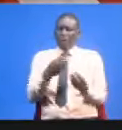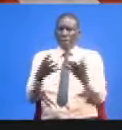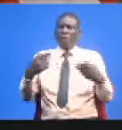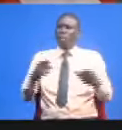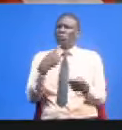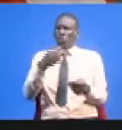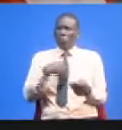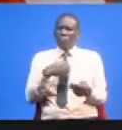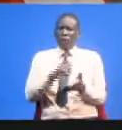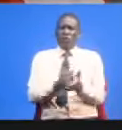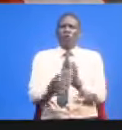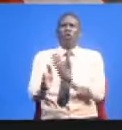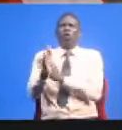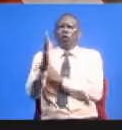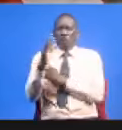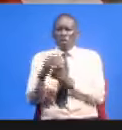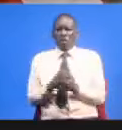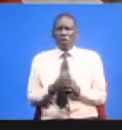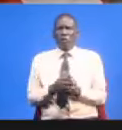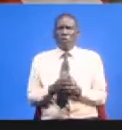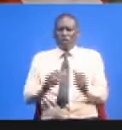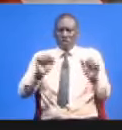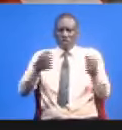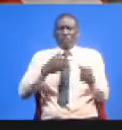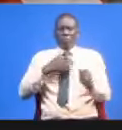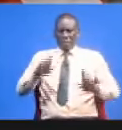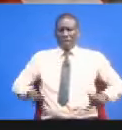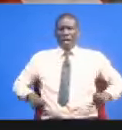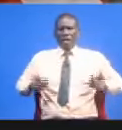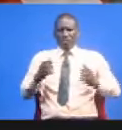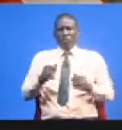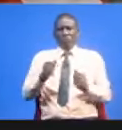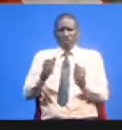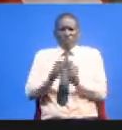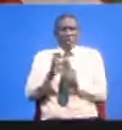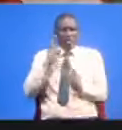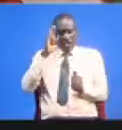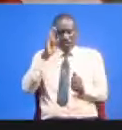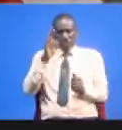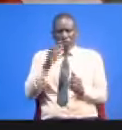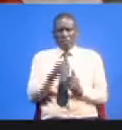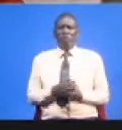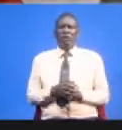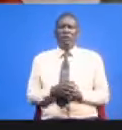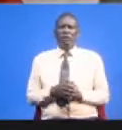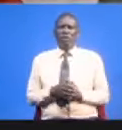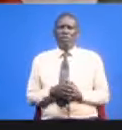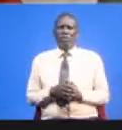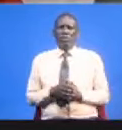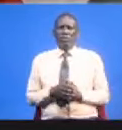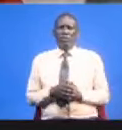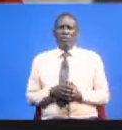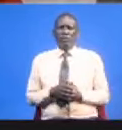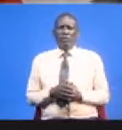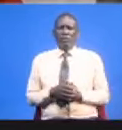have told me that God spared my life for a reason.